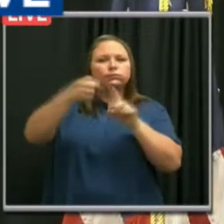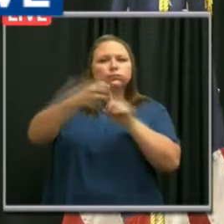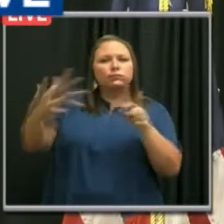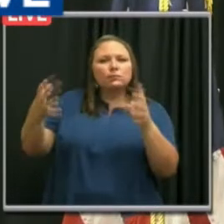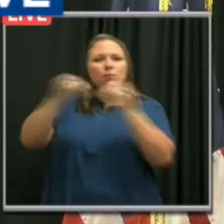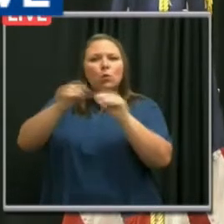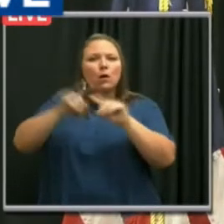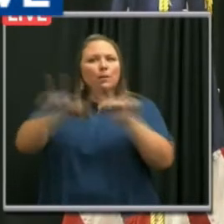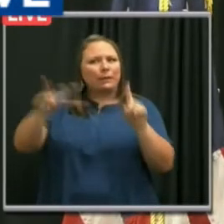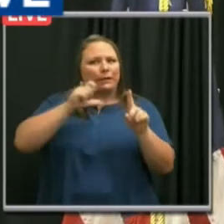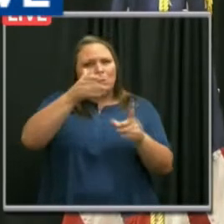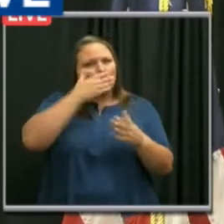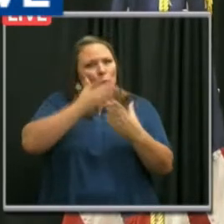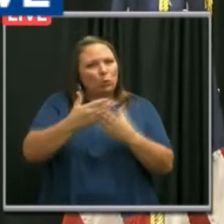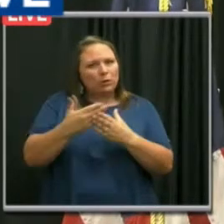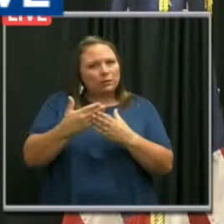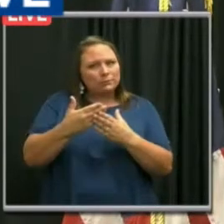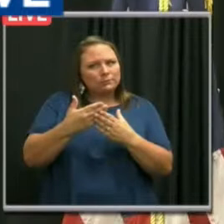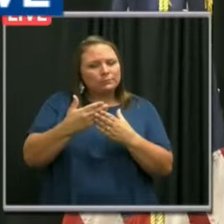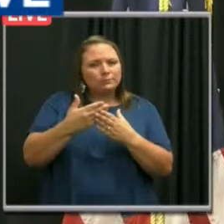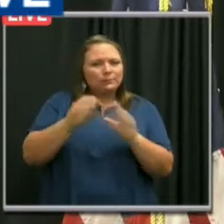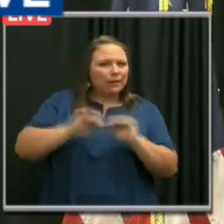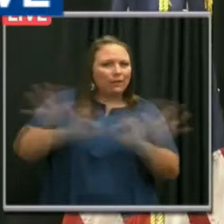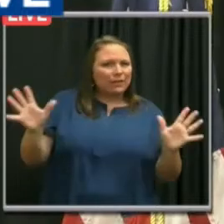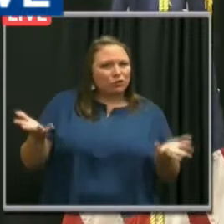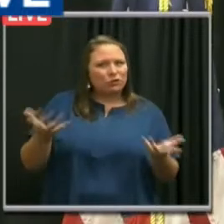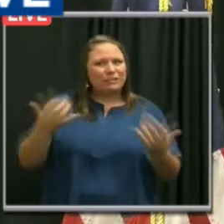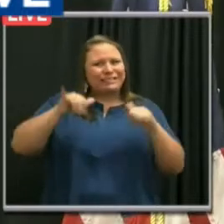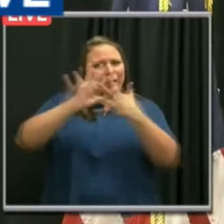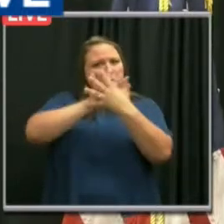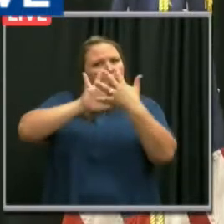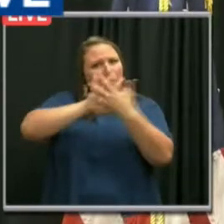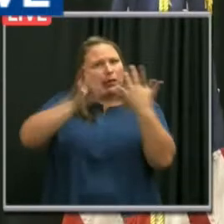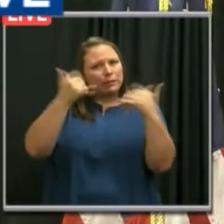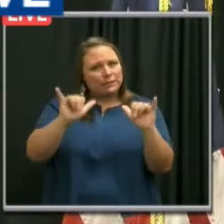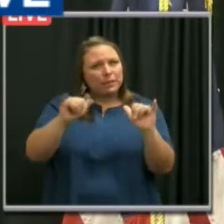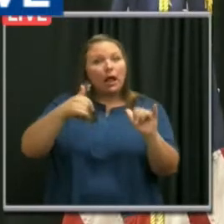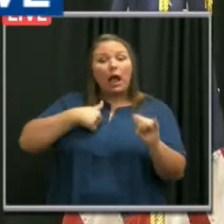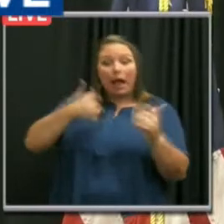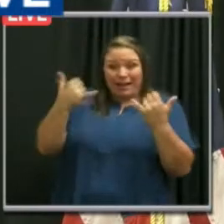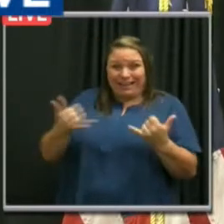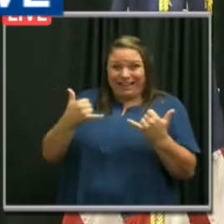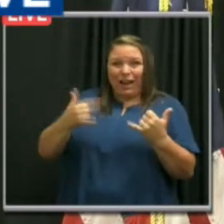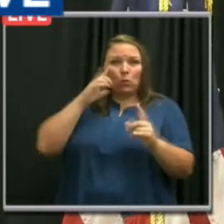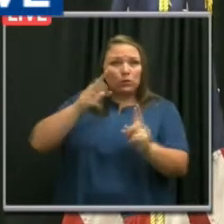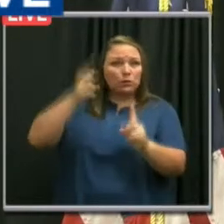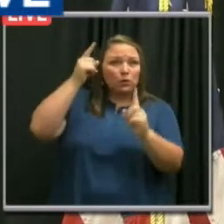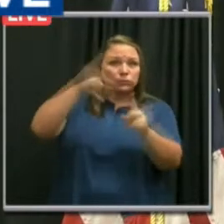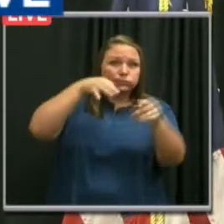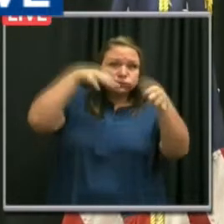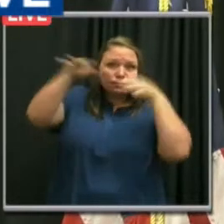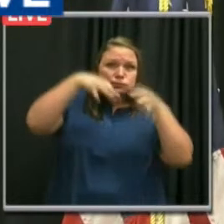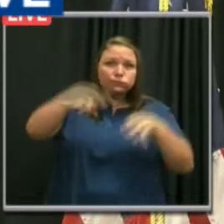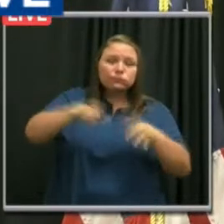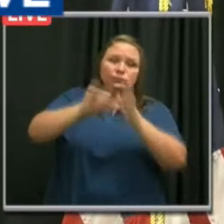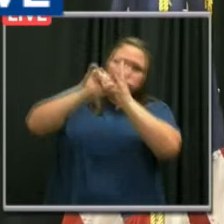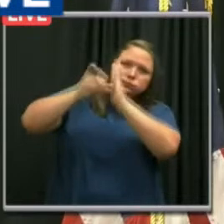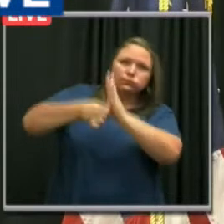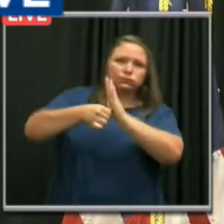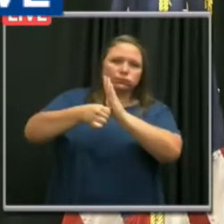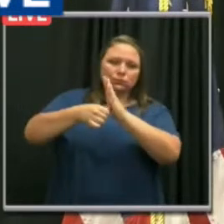quite honest, they didn't do such a good job in that clarification. So I'd like to make the point as emphatically as I